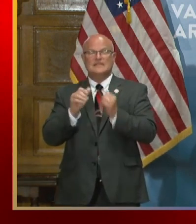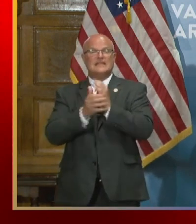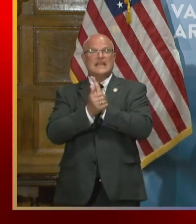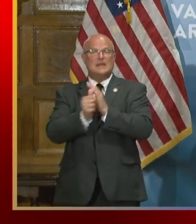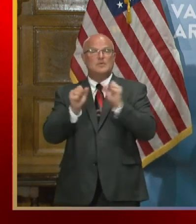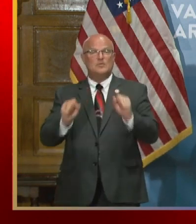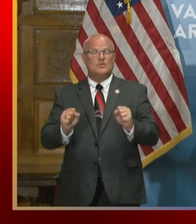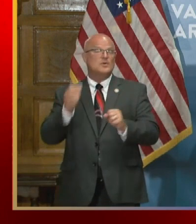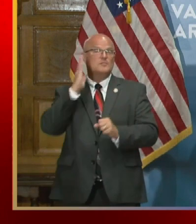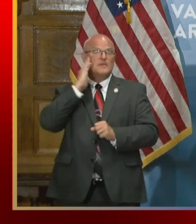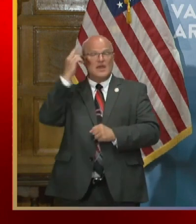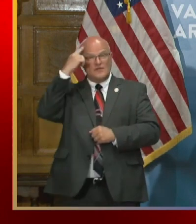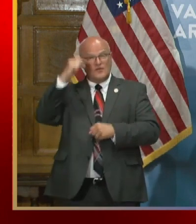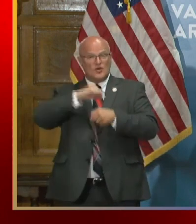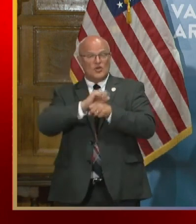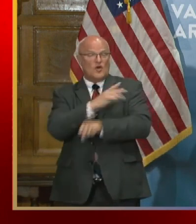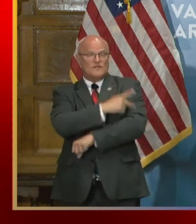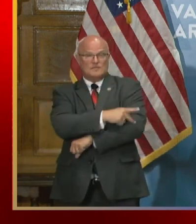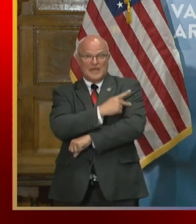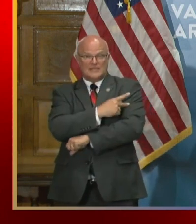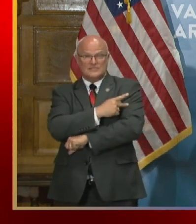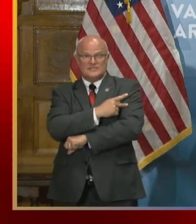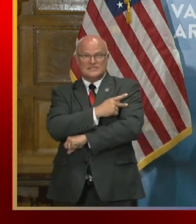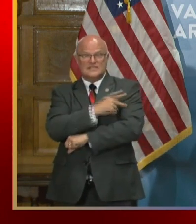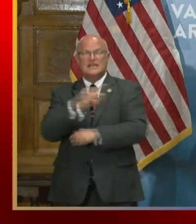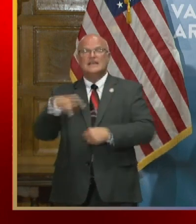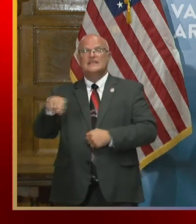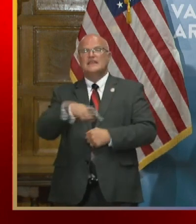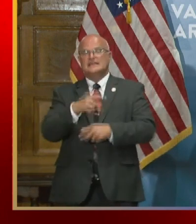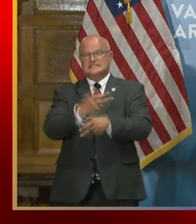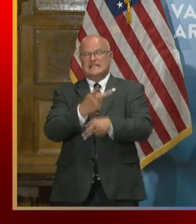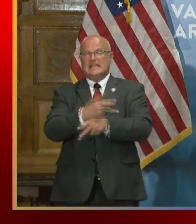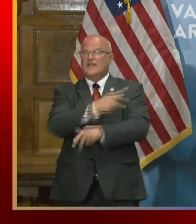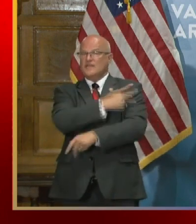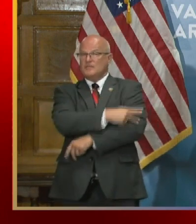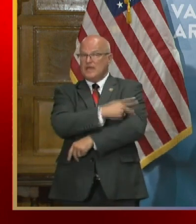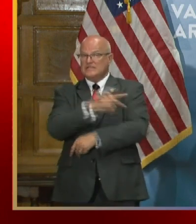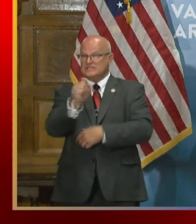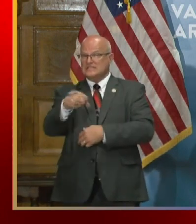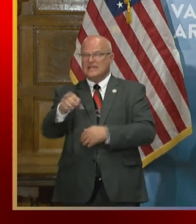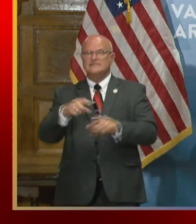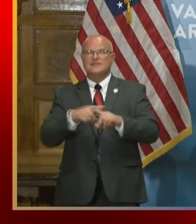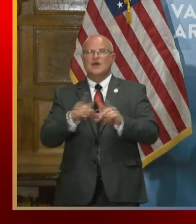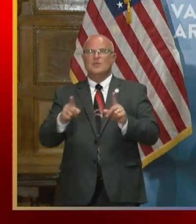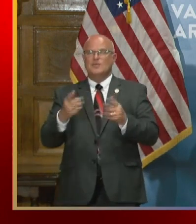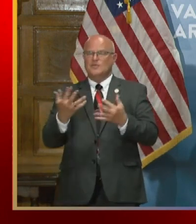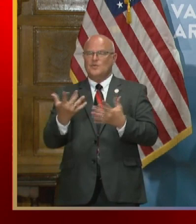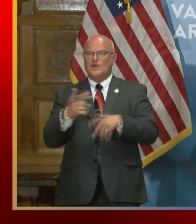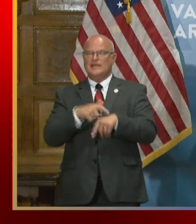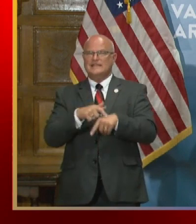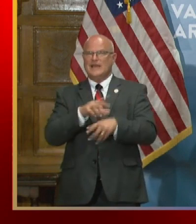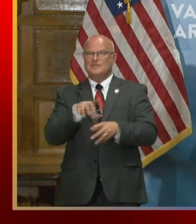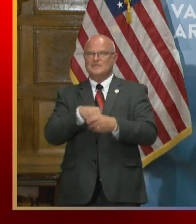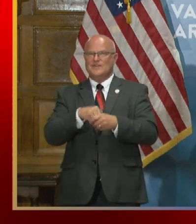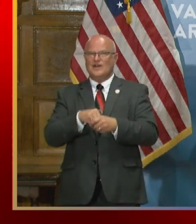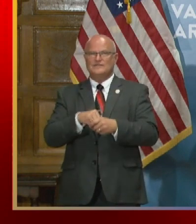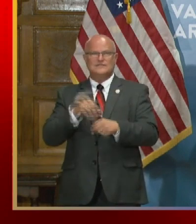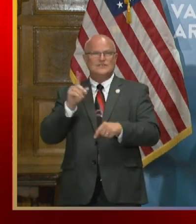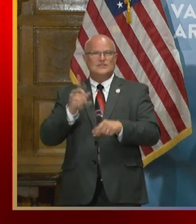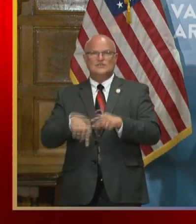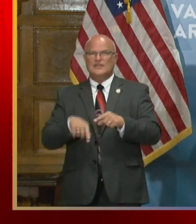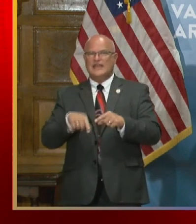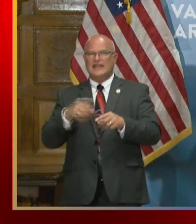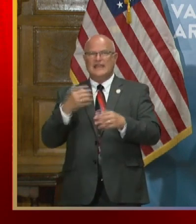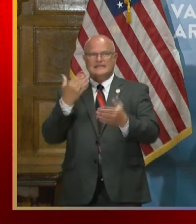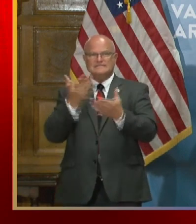capable bed for a COVID patient, they're going to take care of the patients, but there's wait time involved, and you can't always get